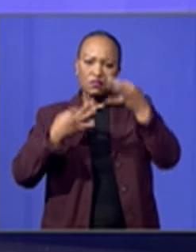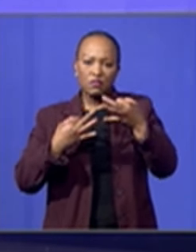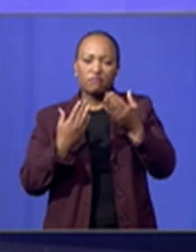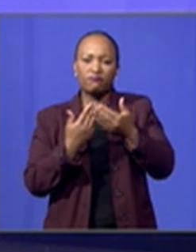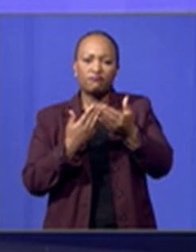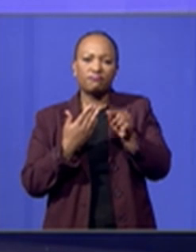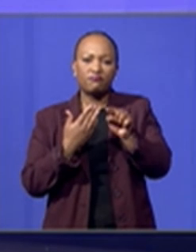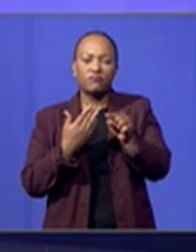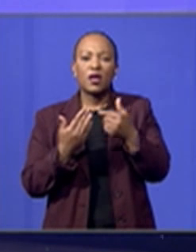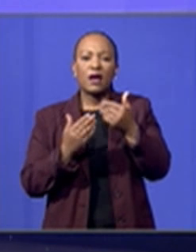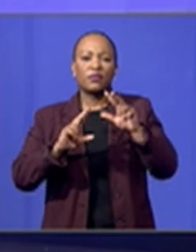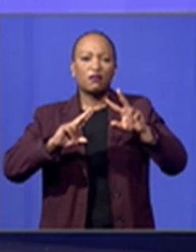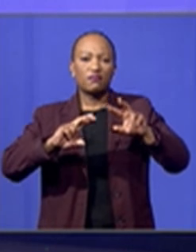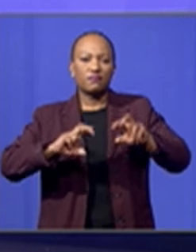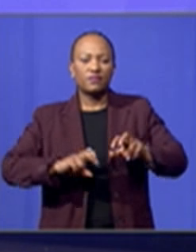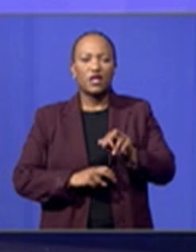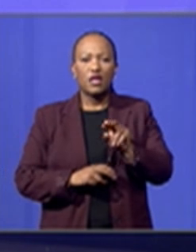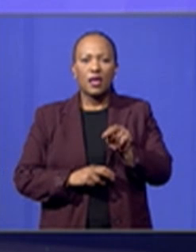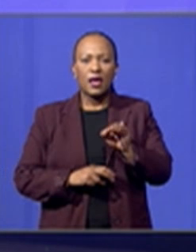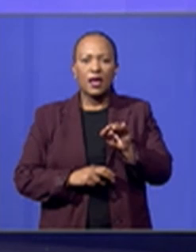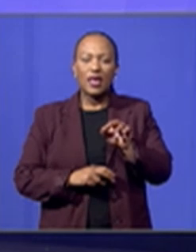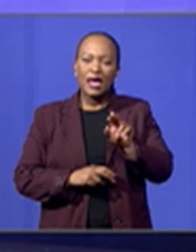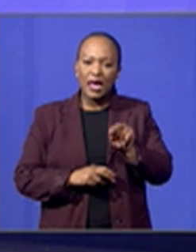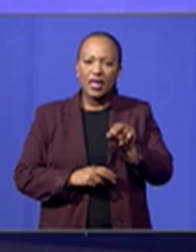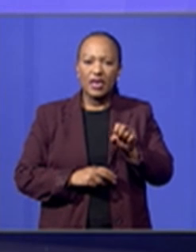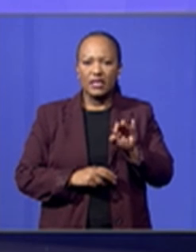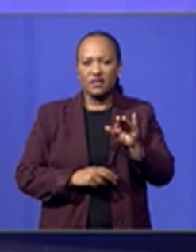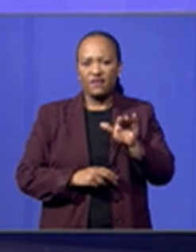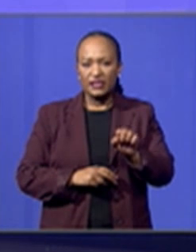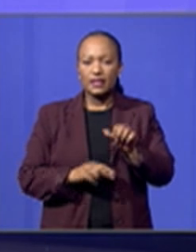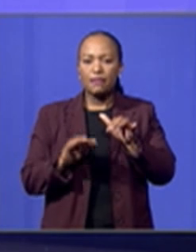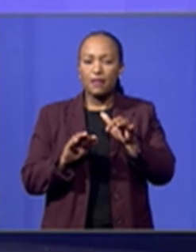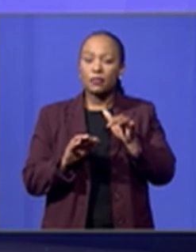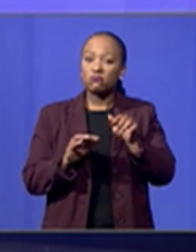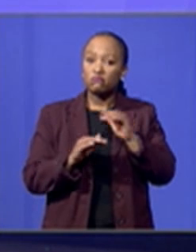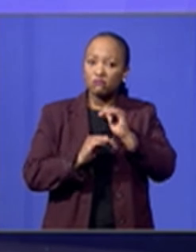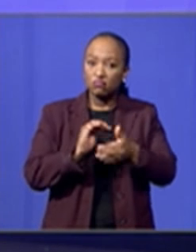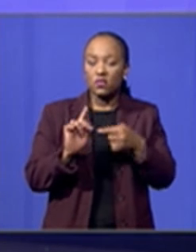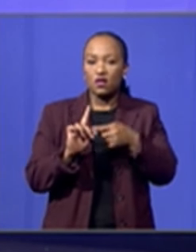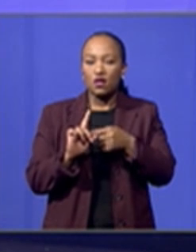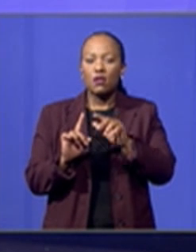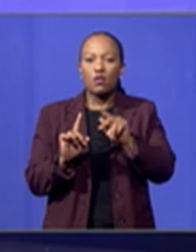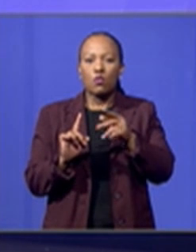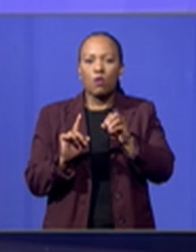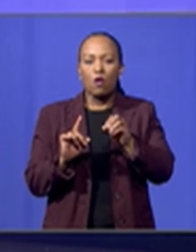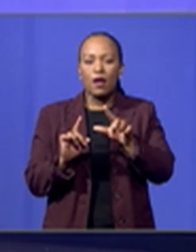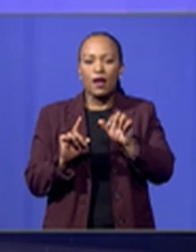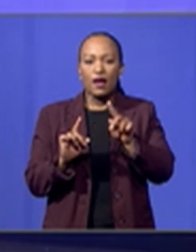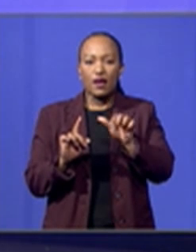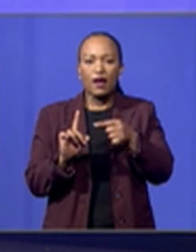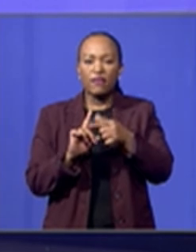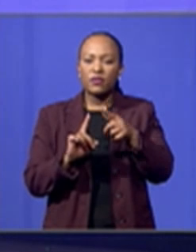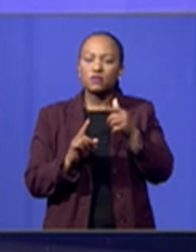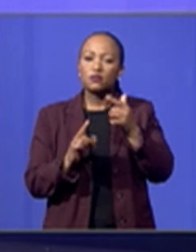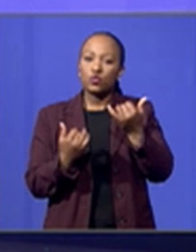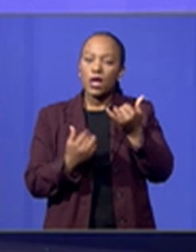nyatsang morago ga dipatlisiso ka ga NSFAS. Kholeka Qaleka o lekolositse bobegadikgang ka diphitlhelelo tsa gagwe kwa